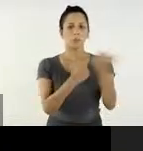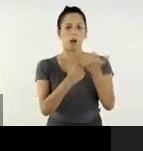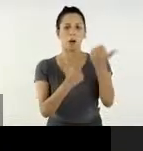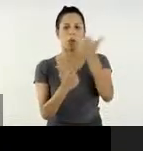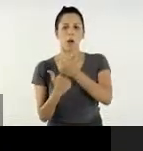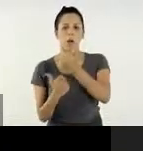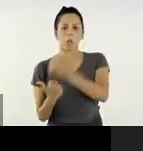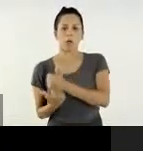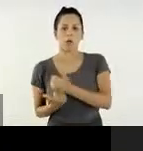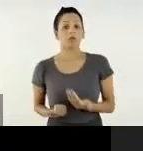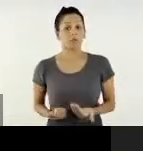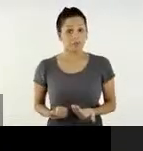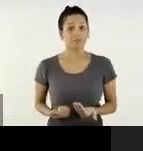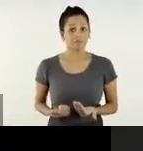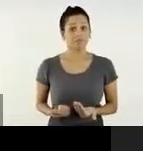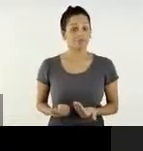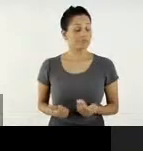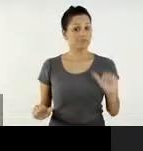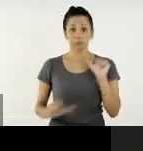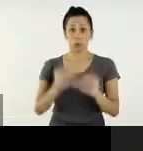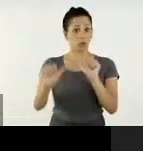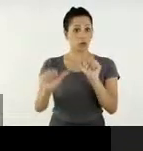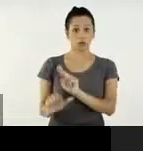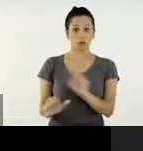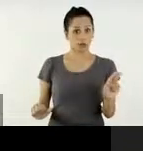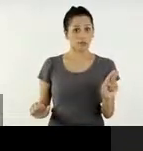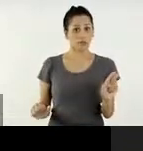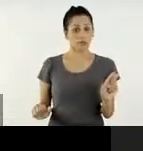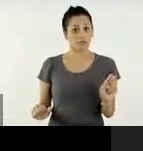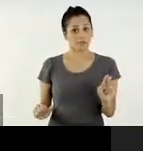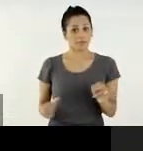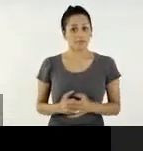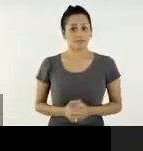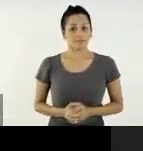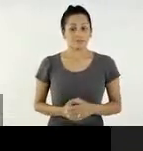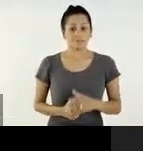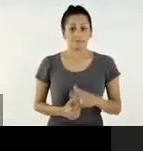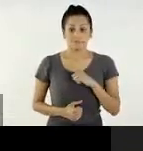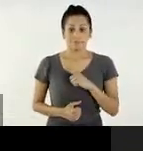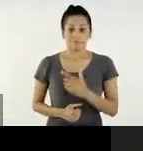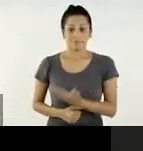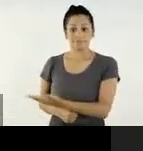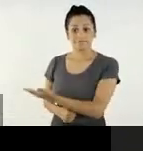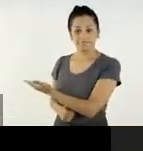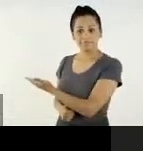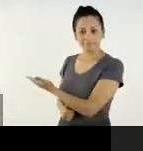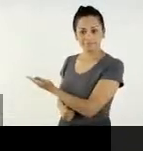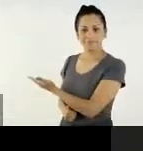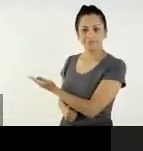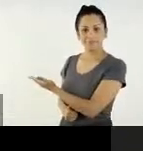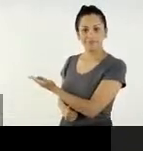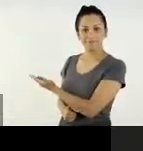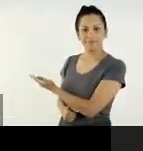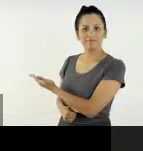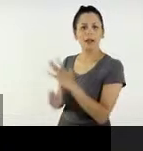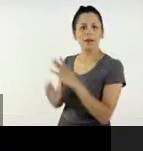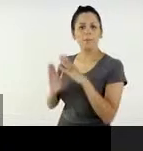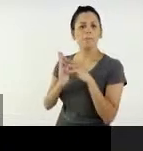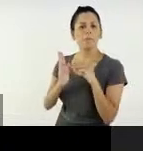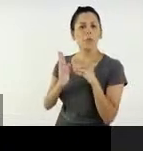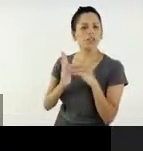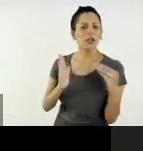Here was a new or newly rediscovered model that refigured and rejected the trappings of male